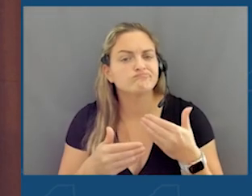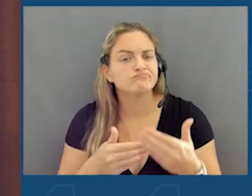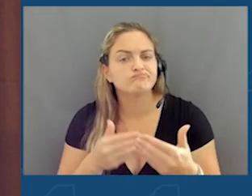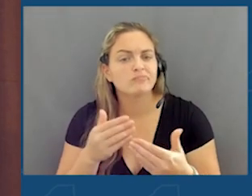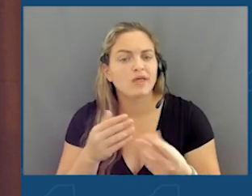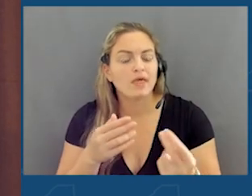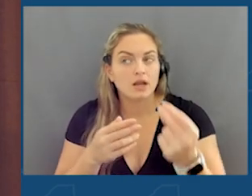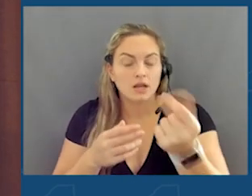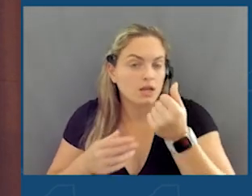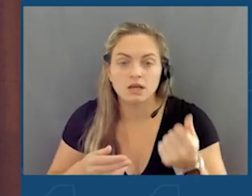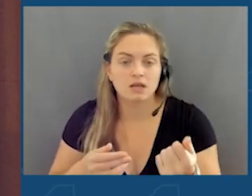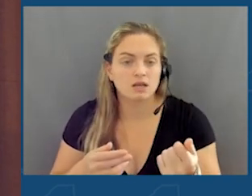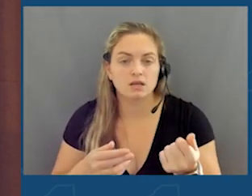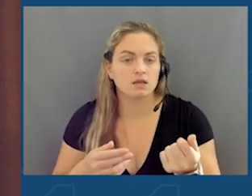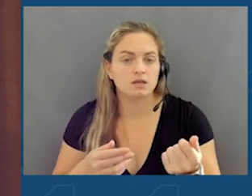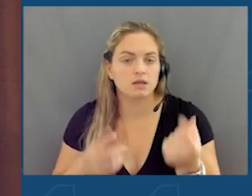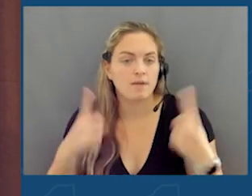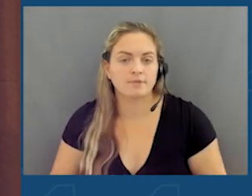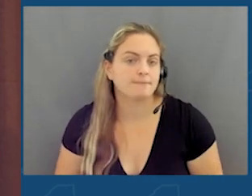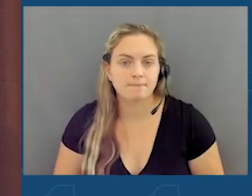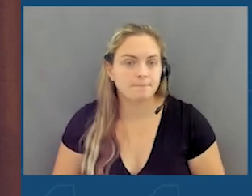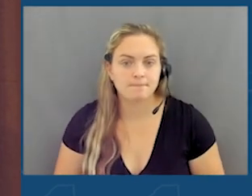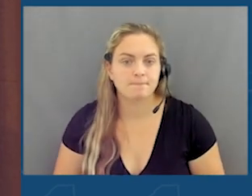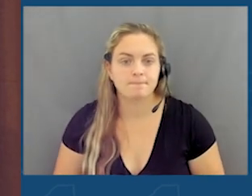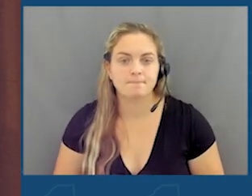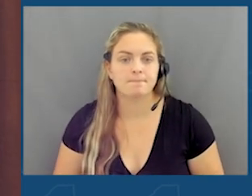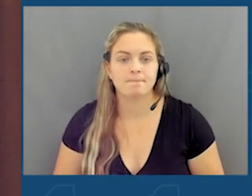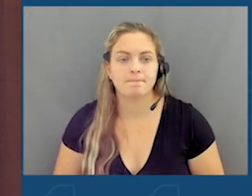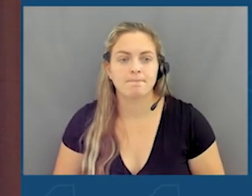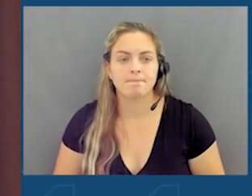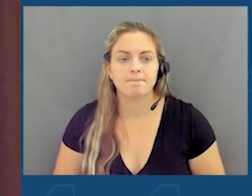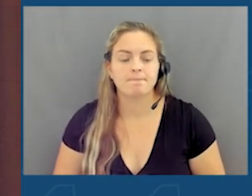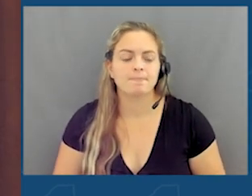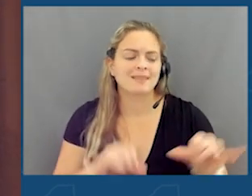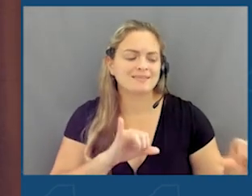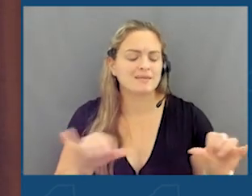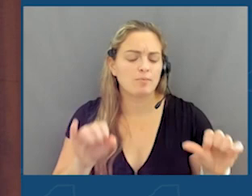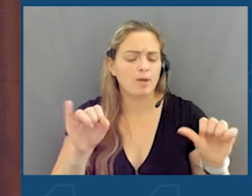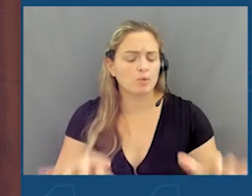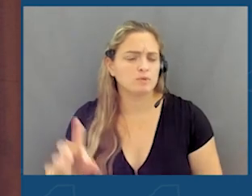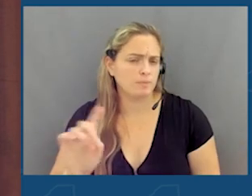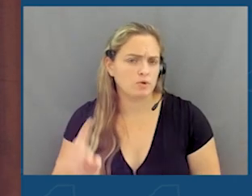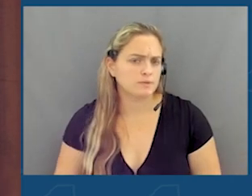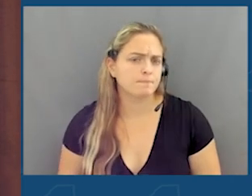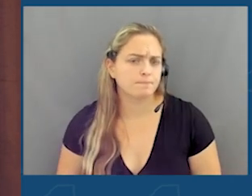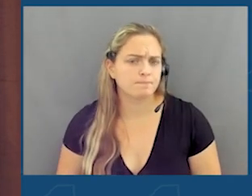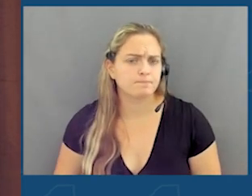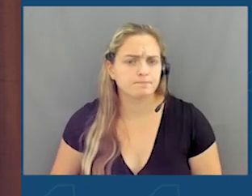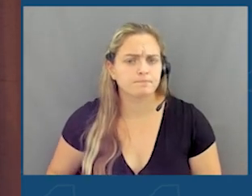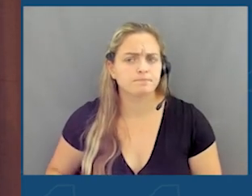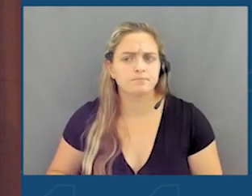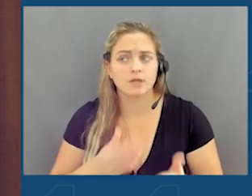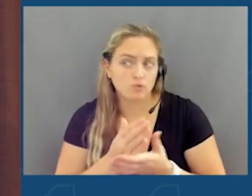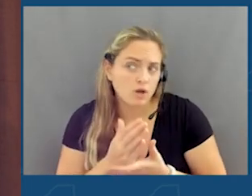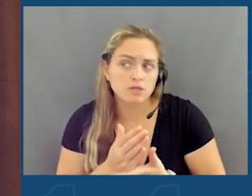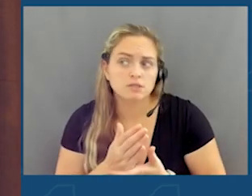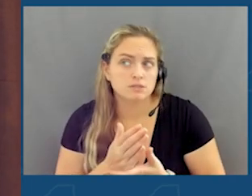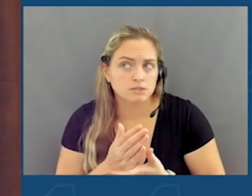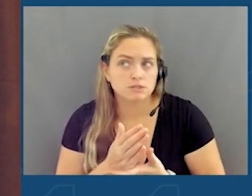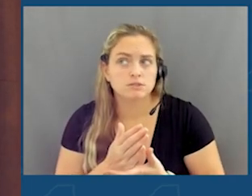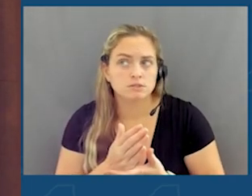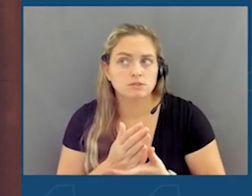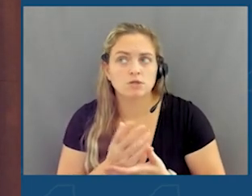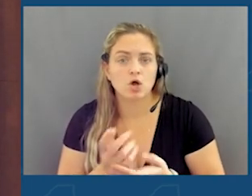sudden it's sudden. It's the same about losing your democracy. The rights are eroded away